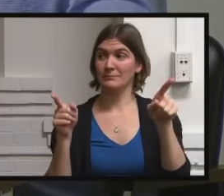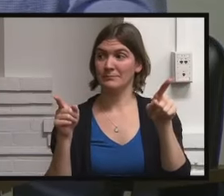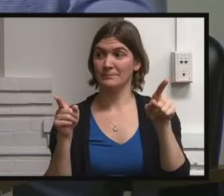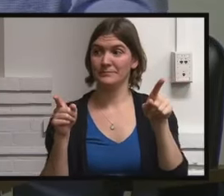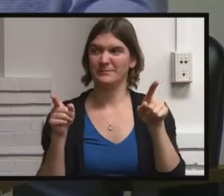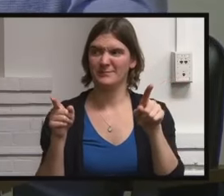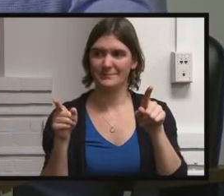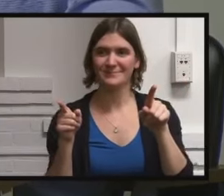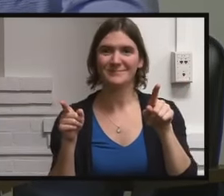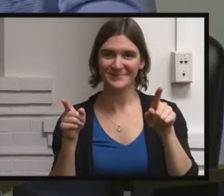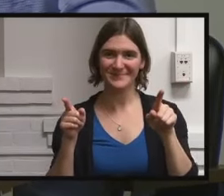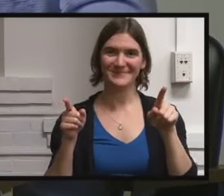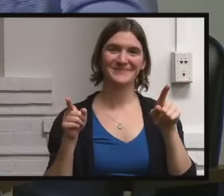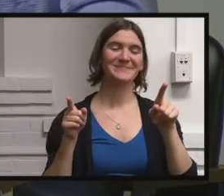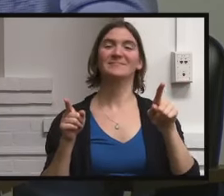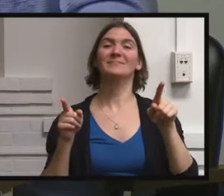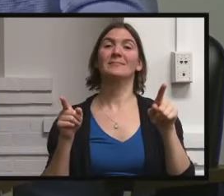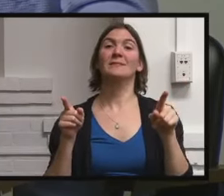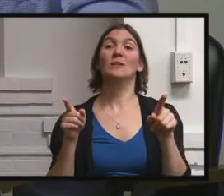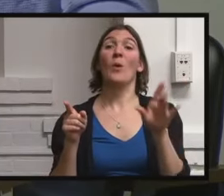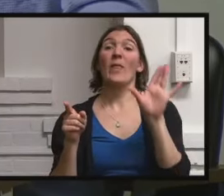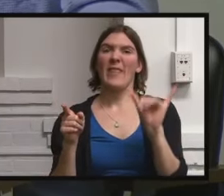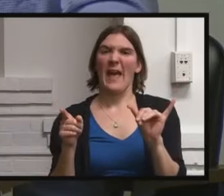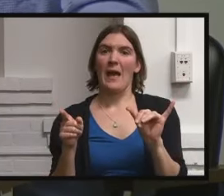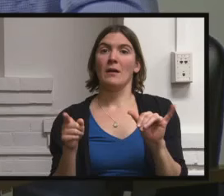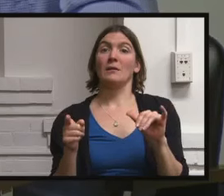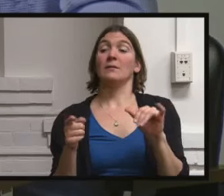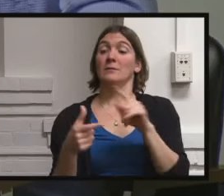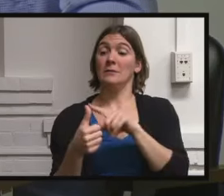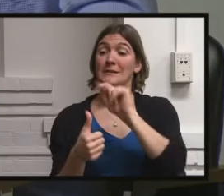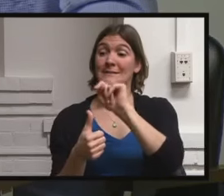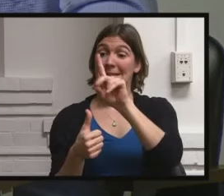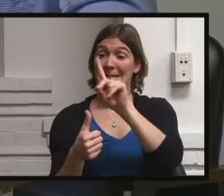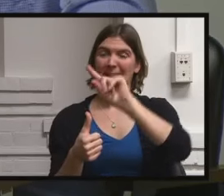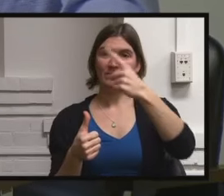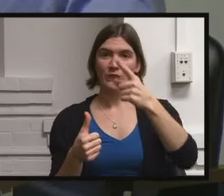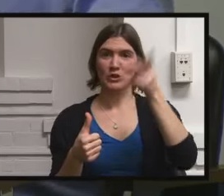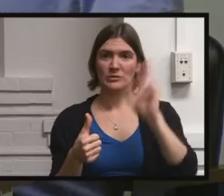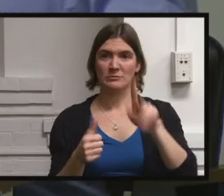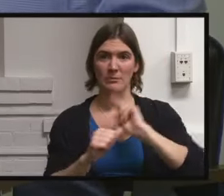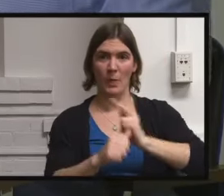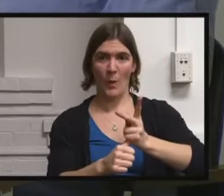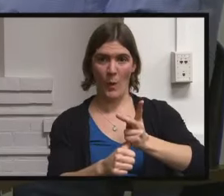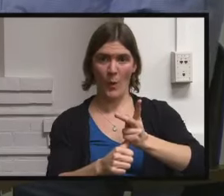Together, the three of us formed the three lenders, with TD Bank in first position,